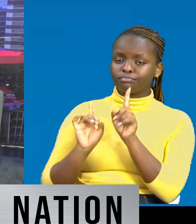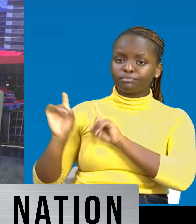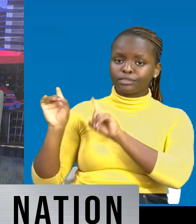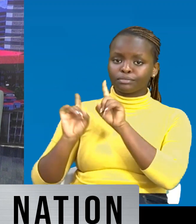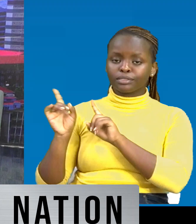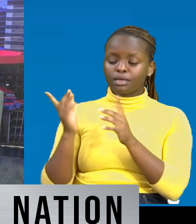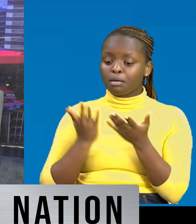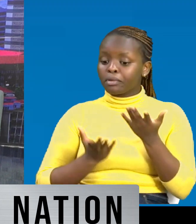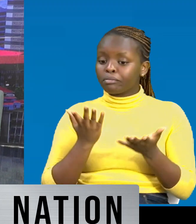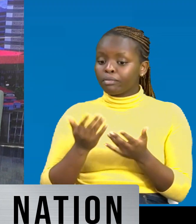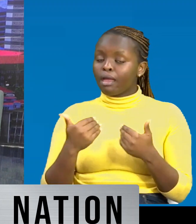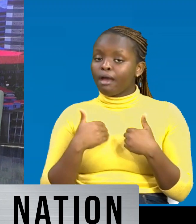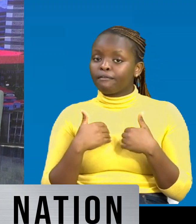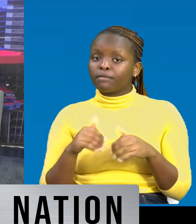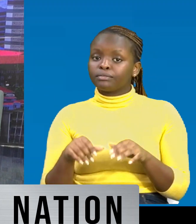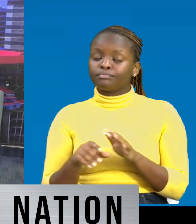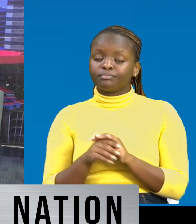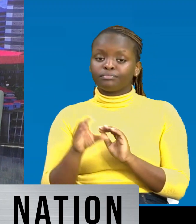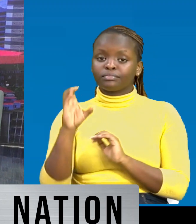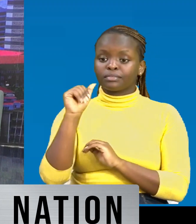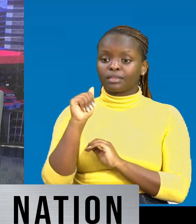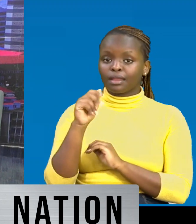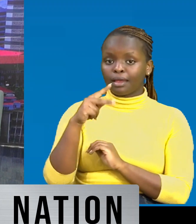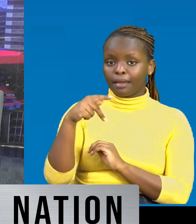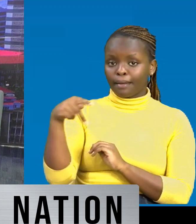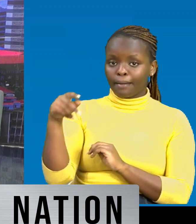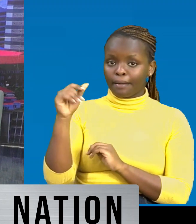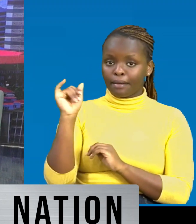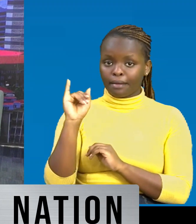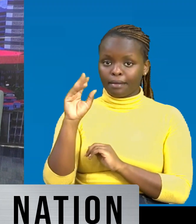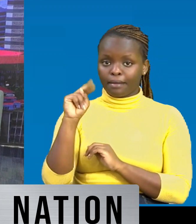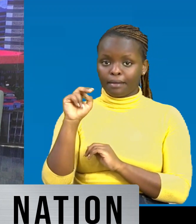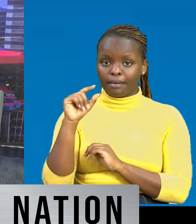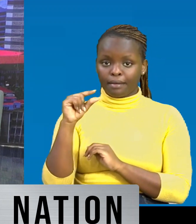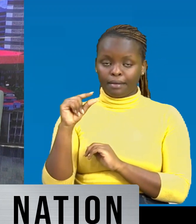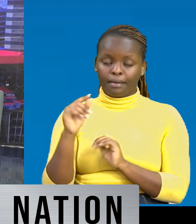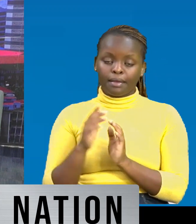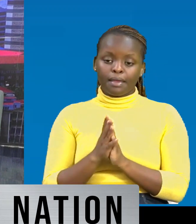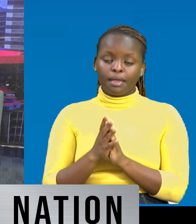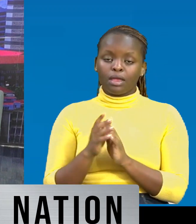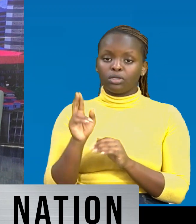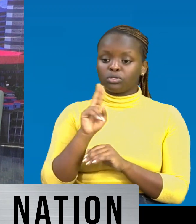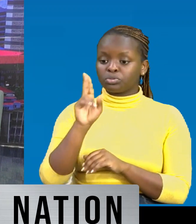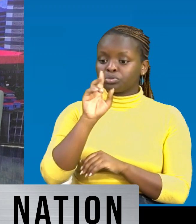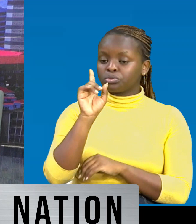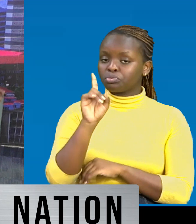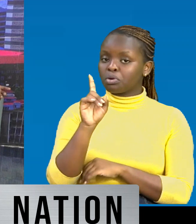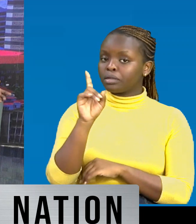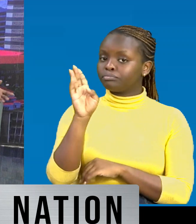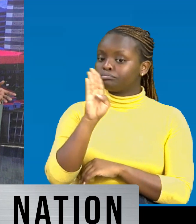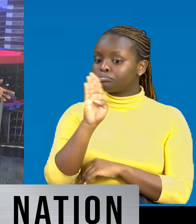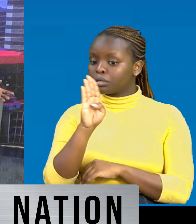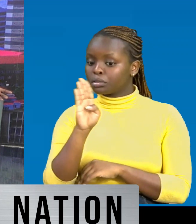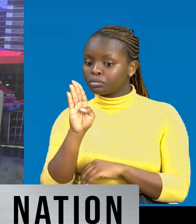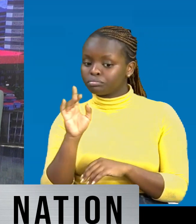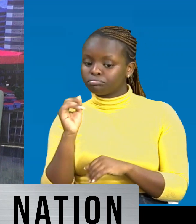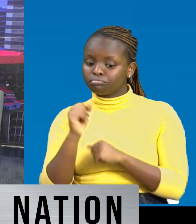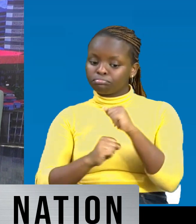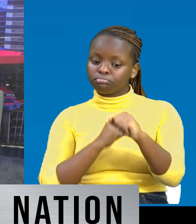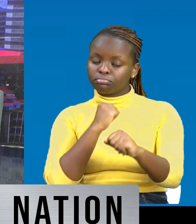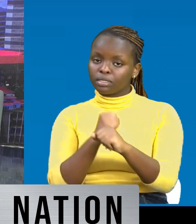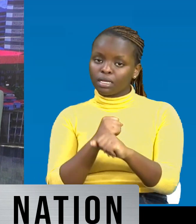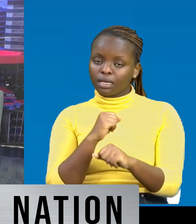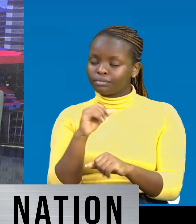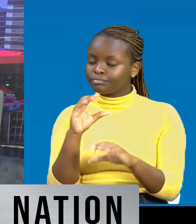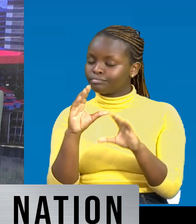capping in the law that I'm talking about that says that you cannot spend over $1 billion in a year for travels or something, I don't know. I'm